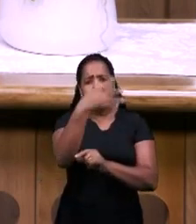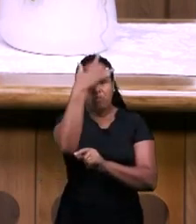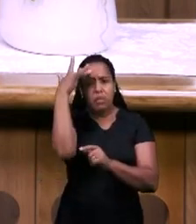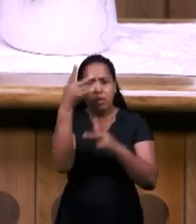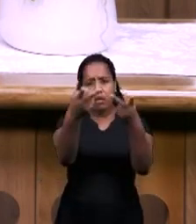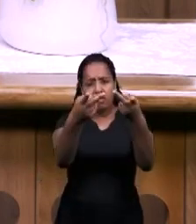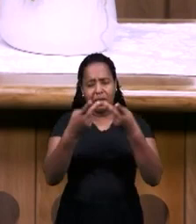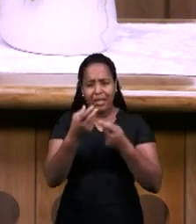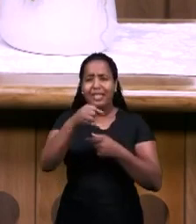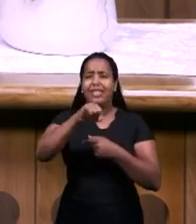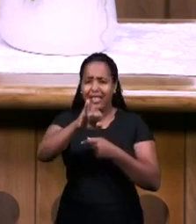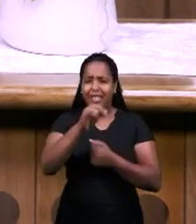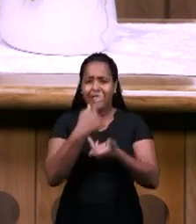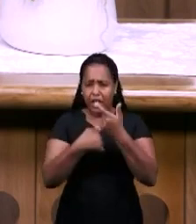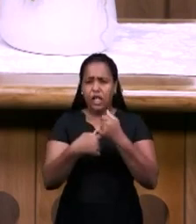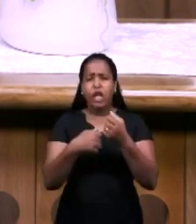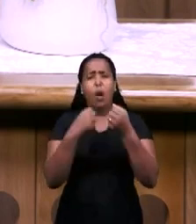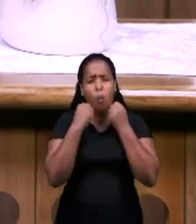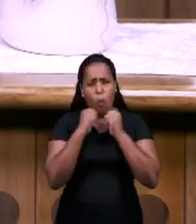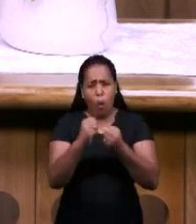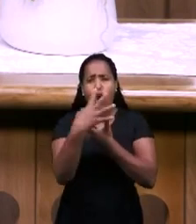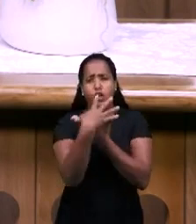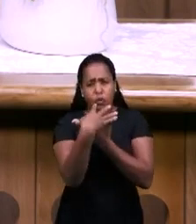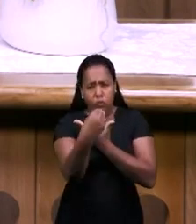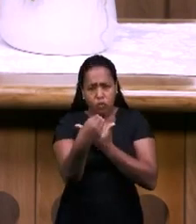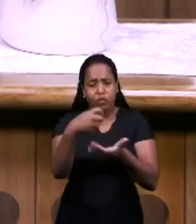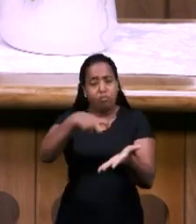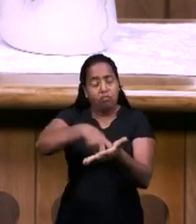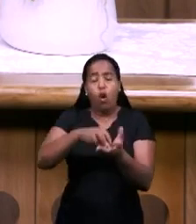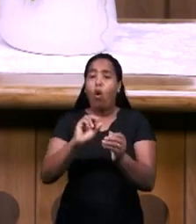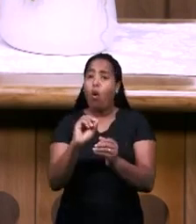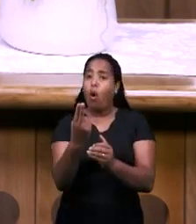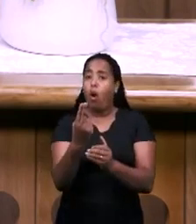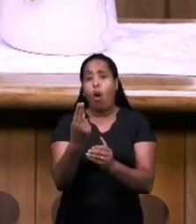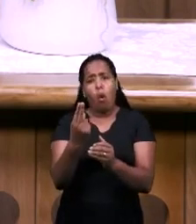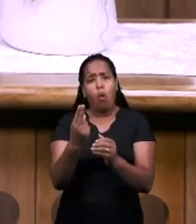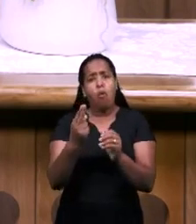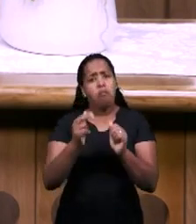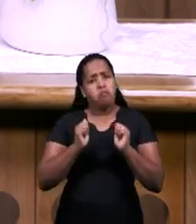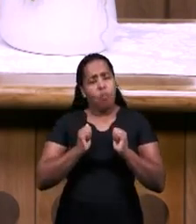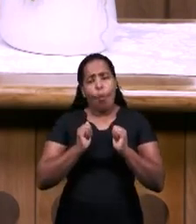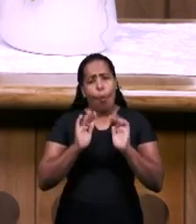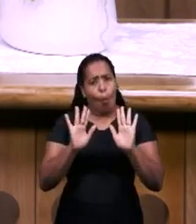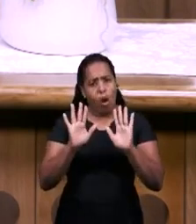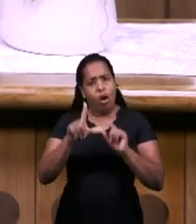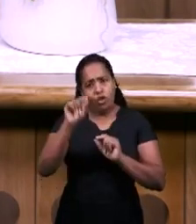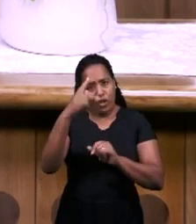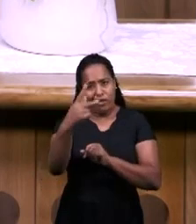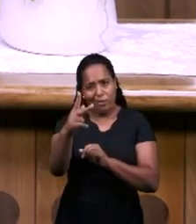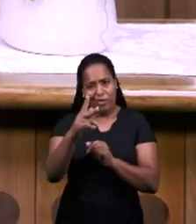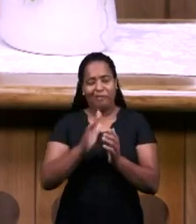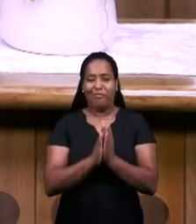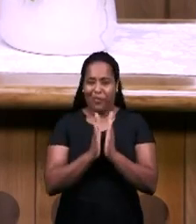if you desire, you can accompany us in this gesture or be at your own leisure. We will be praying now.